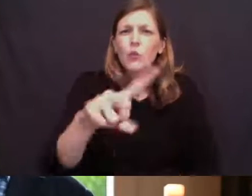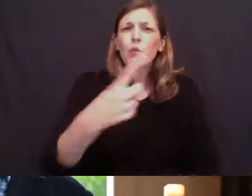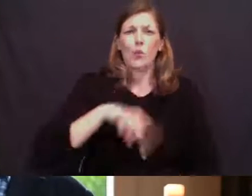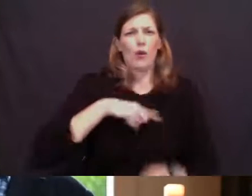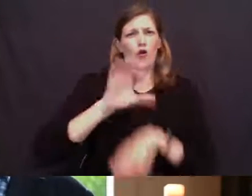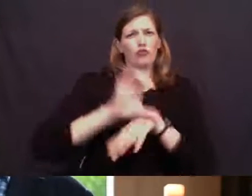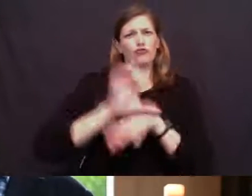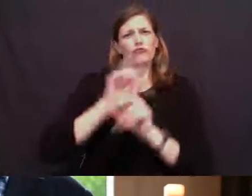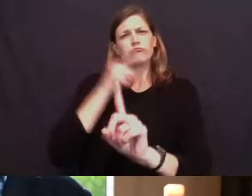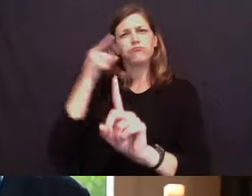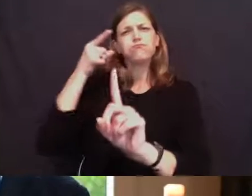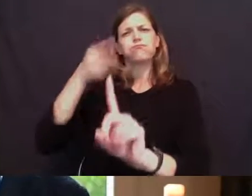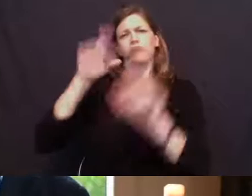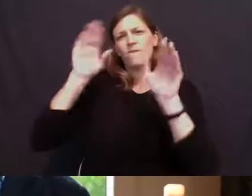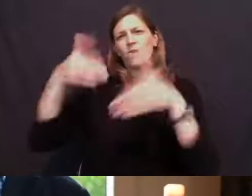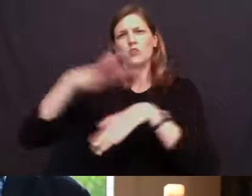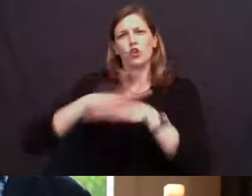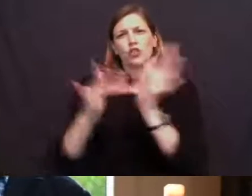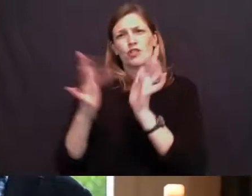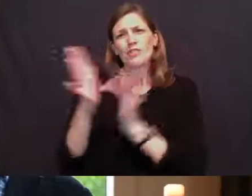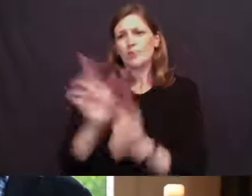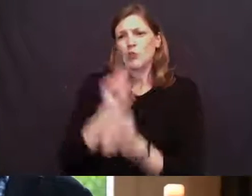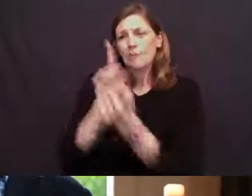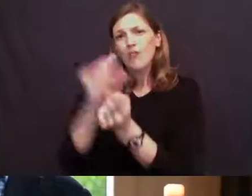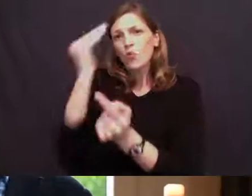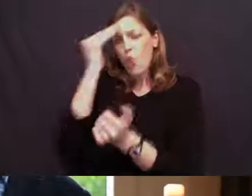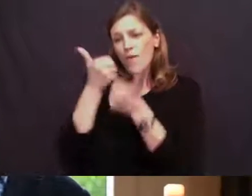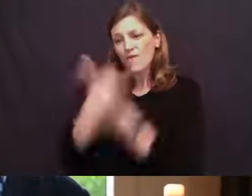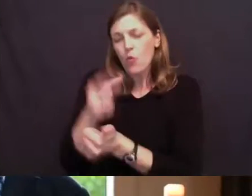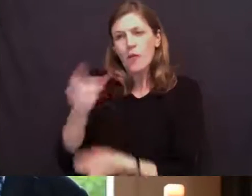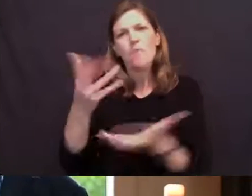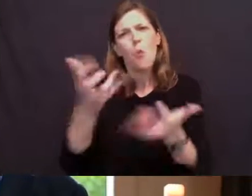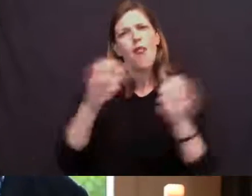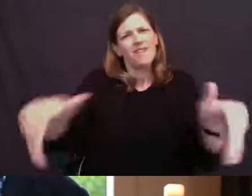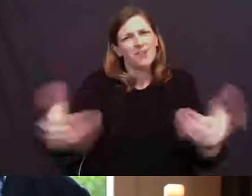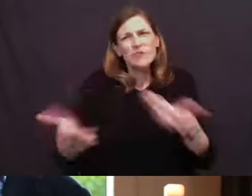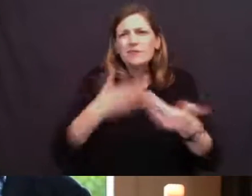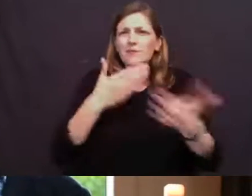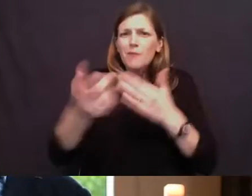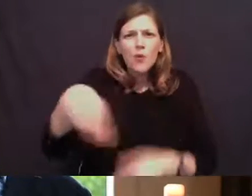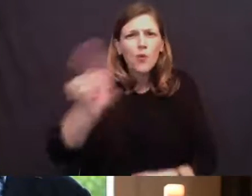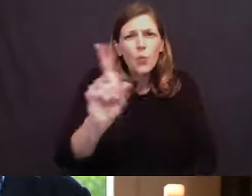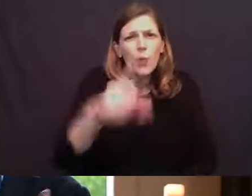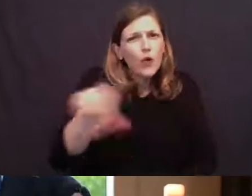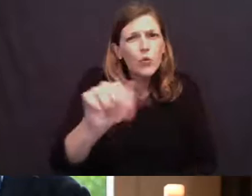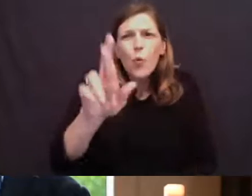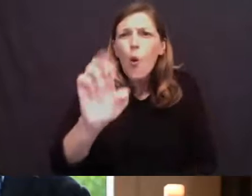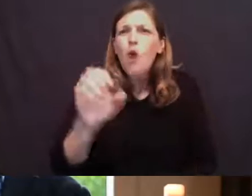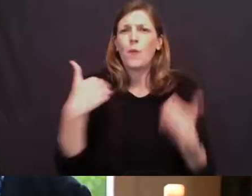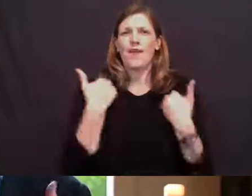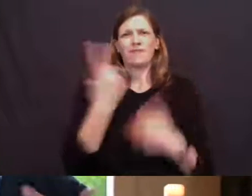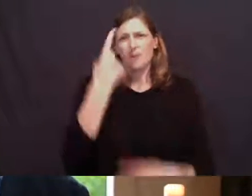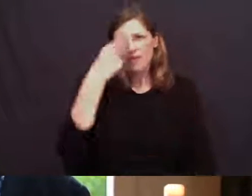to be simply about Jesus as we meet, know, and follow him. So we want to invite you in. No matter where you're at in this season, we have something for